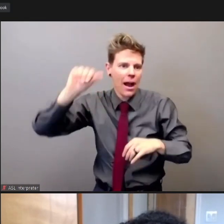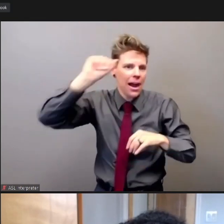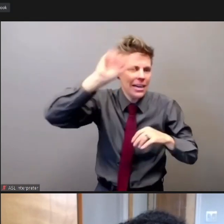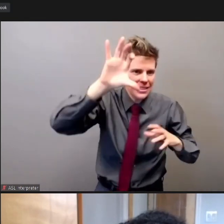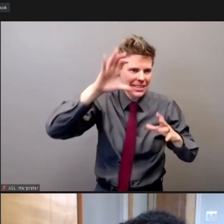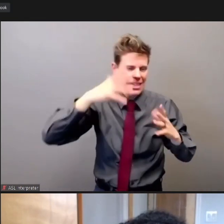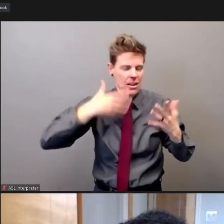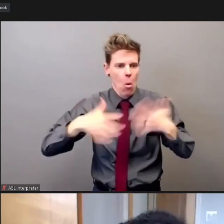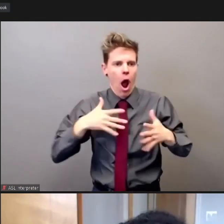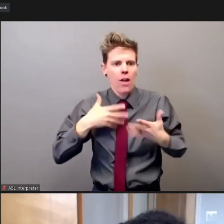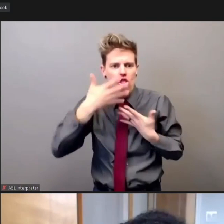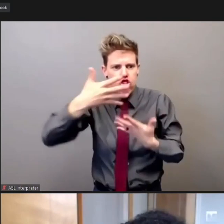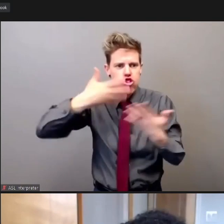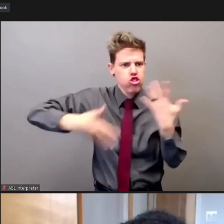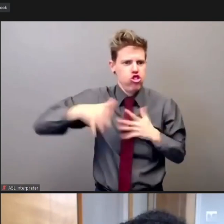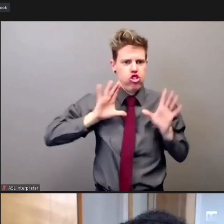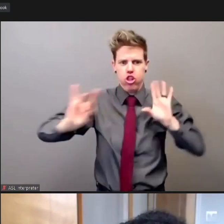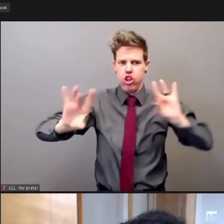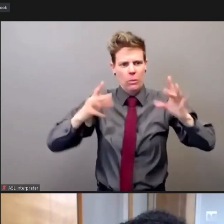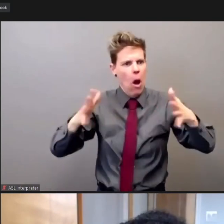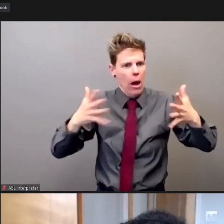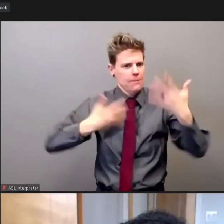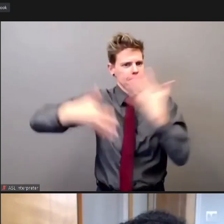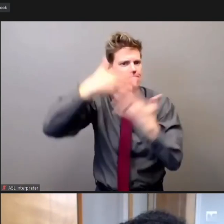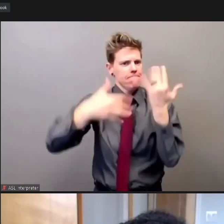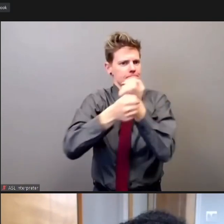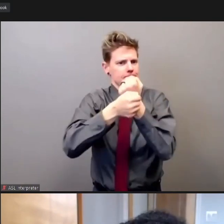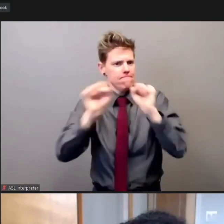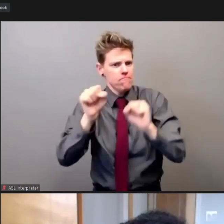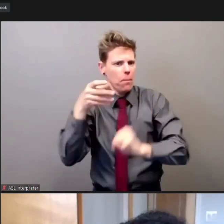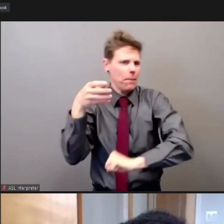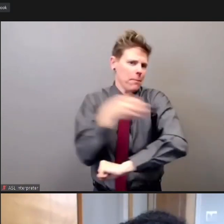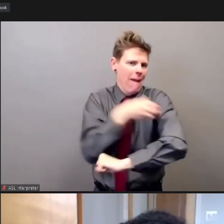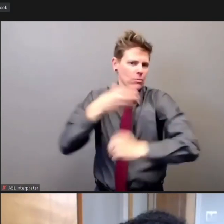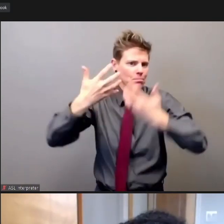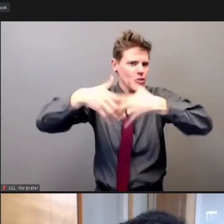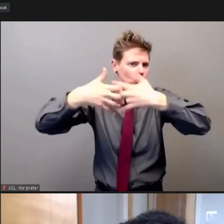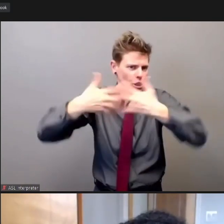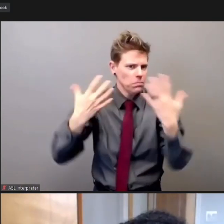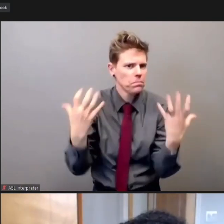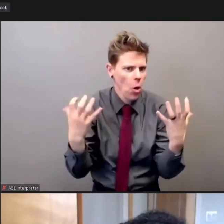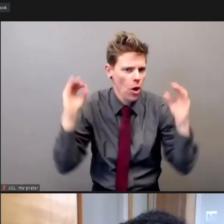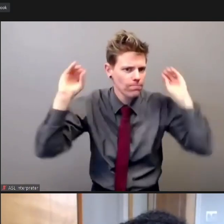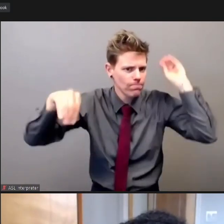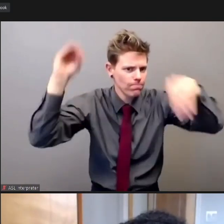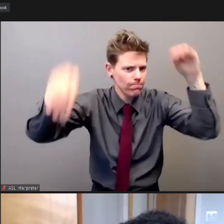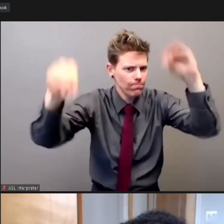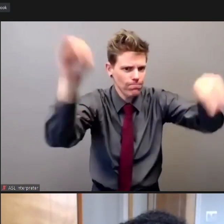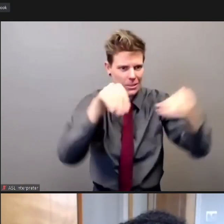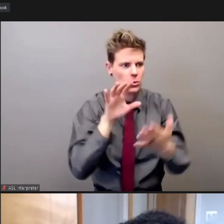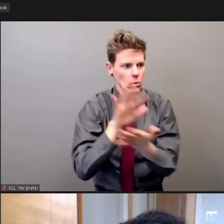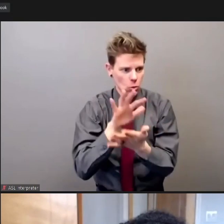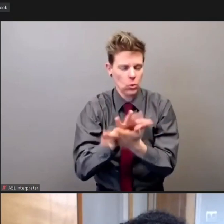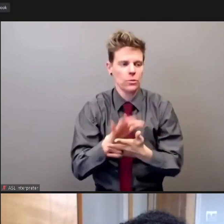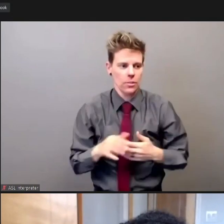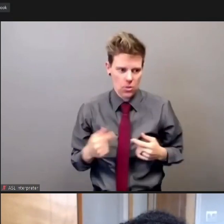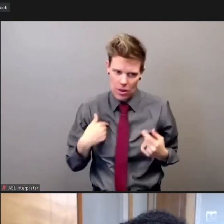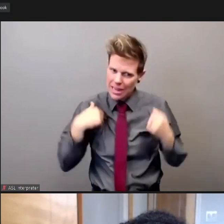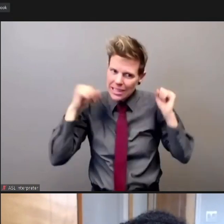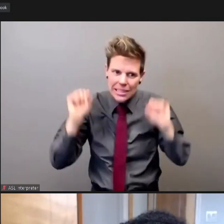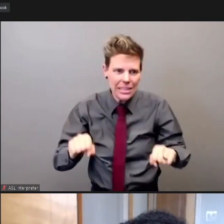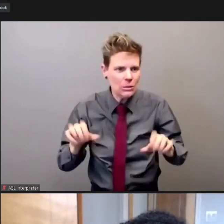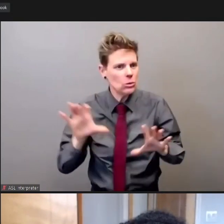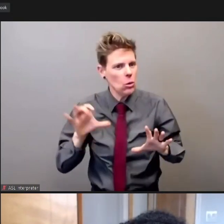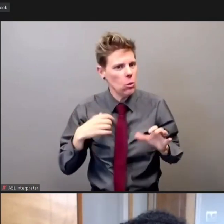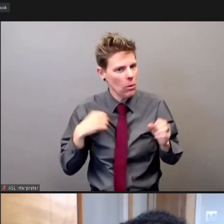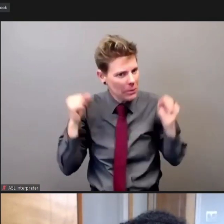ecosystem for educational safety in a pandemic and productive outcomes for students and their families. So I